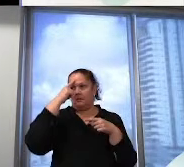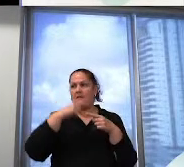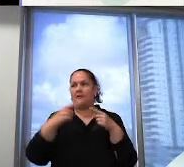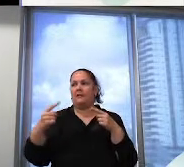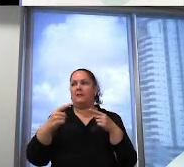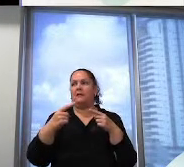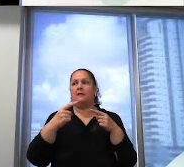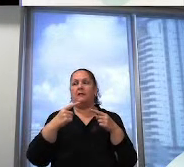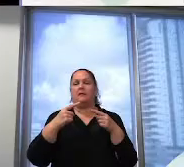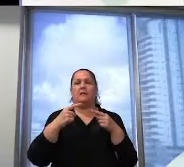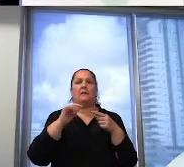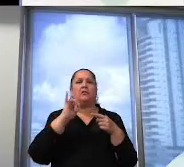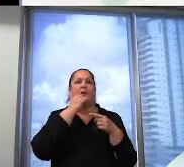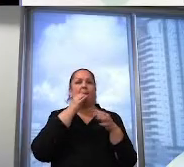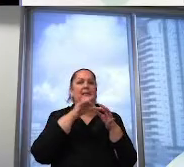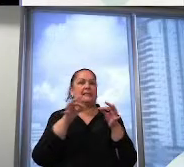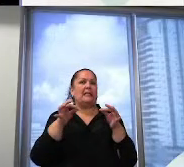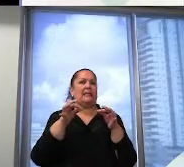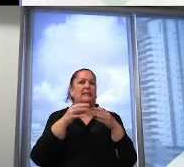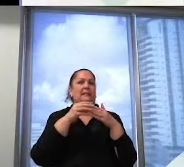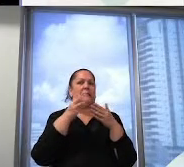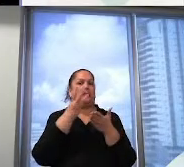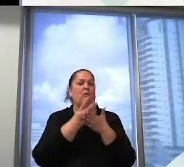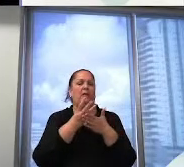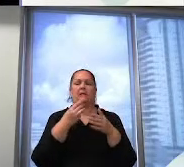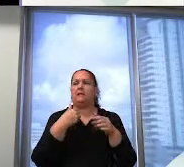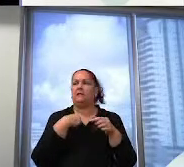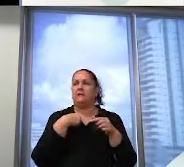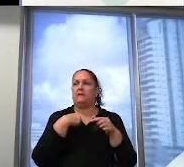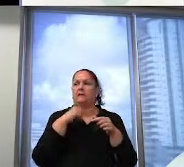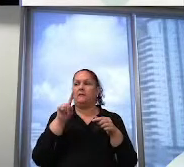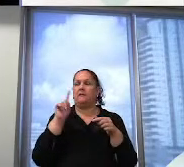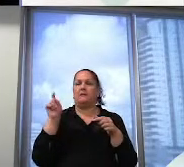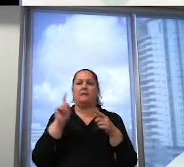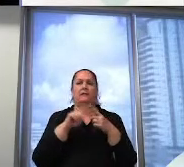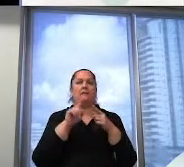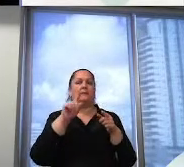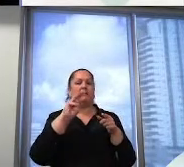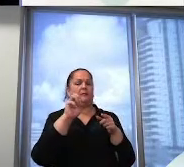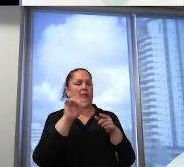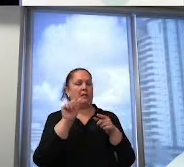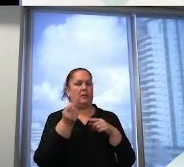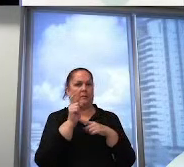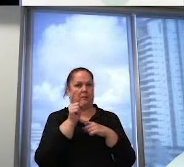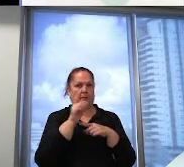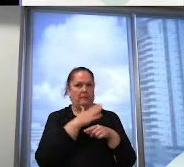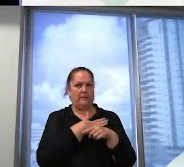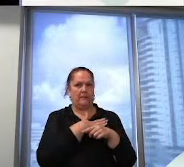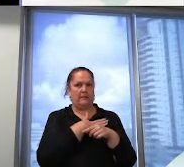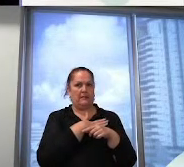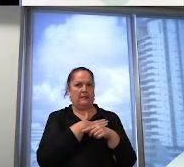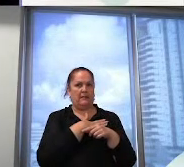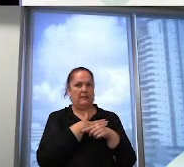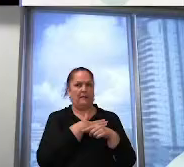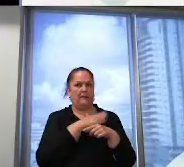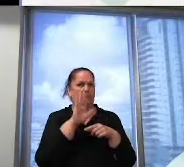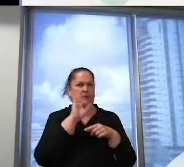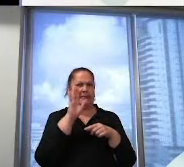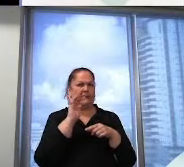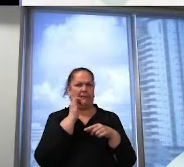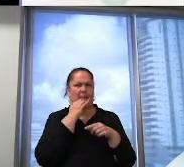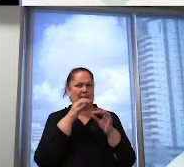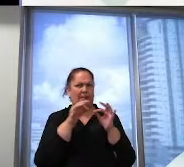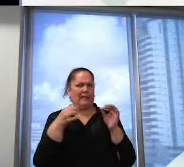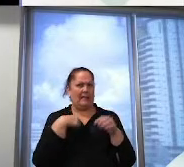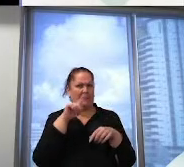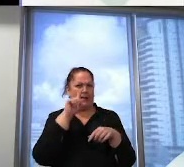I'm sorry? Objection, misstating the witness. It's not, I'm asking him, prioritizing. Ms. Mercado, one moment, please. It's never